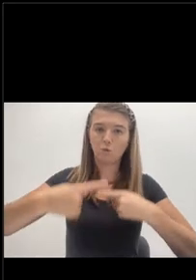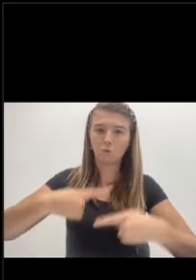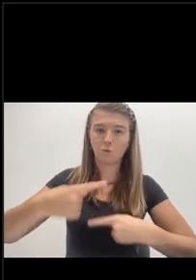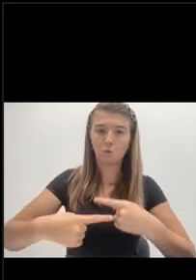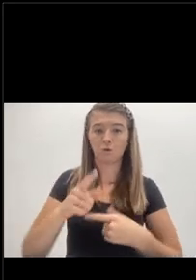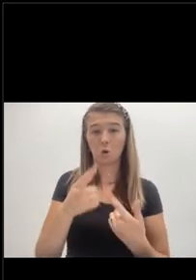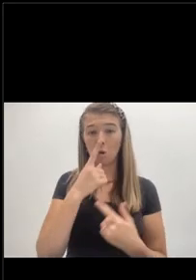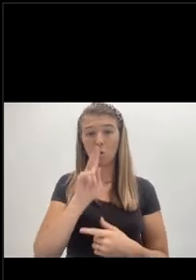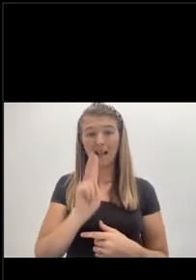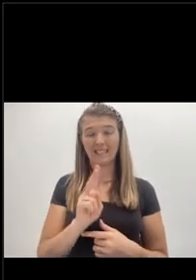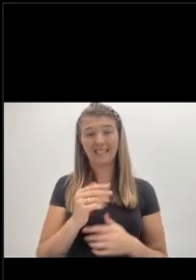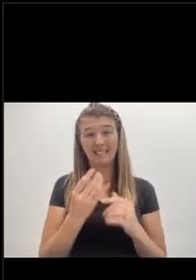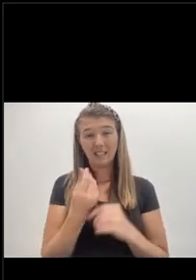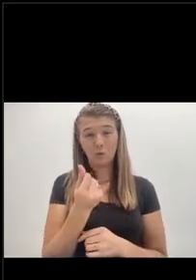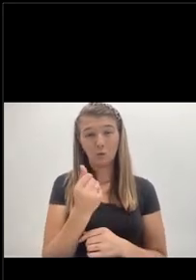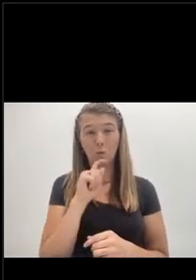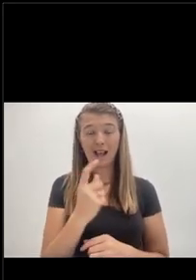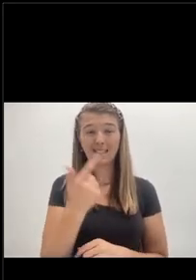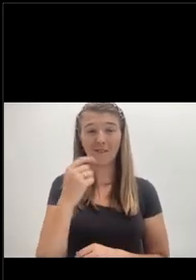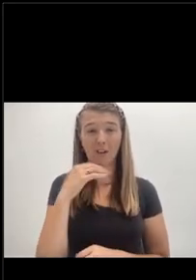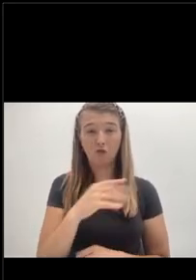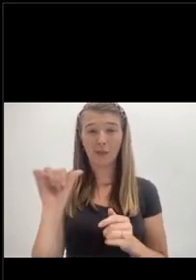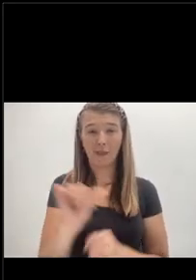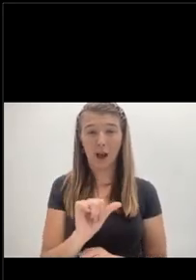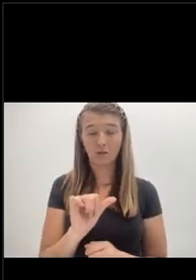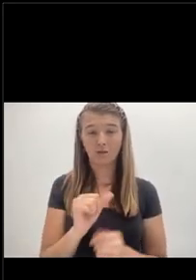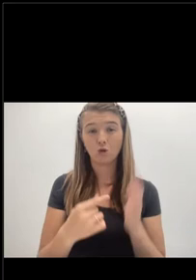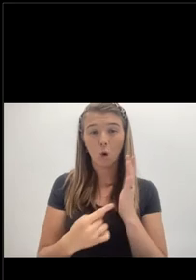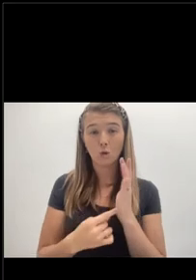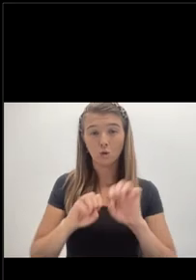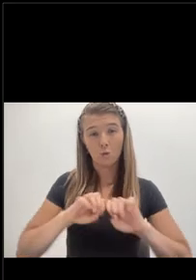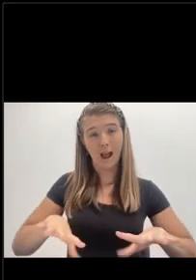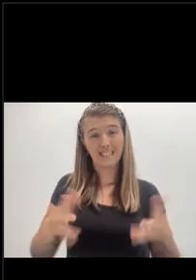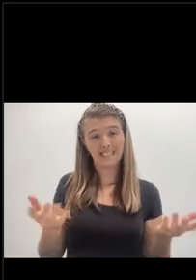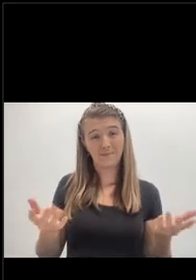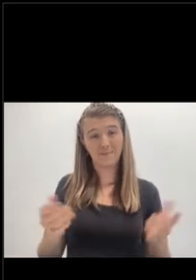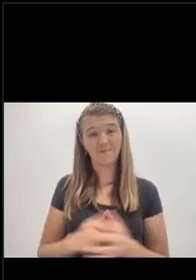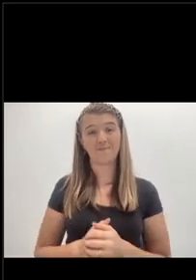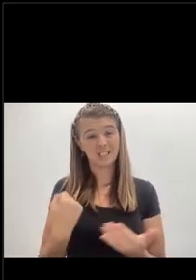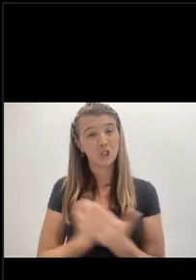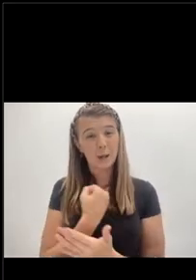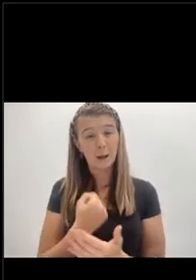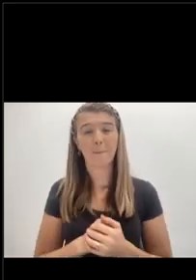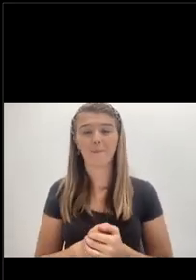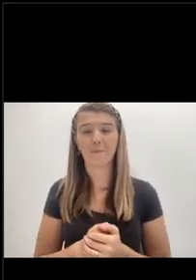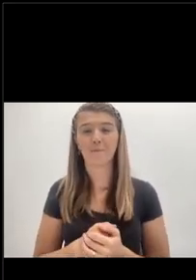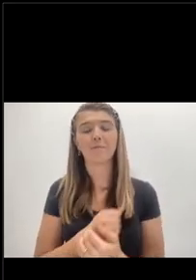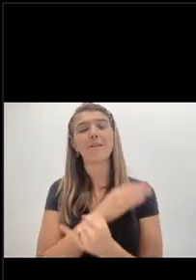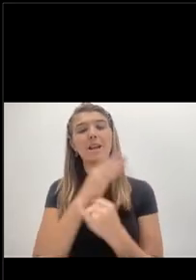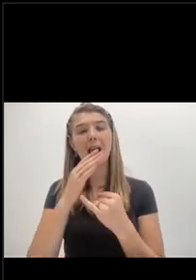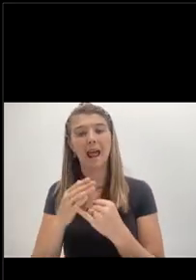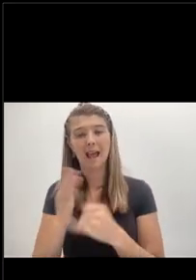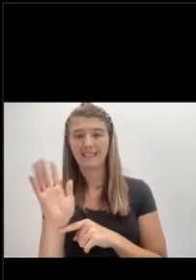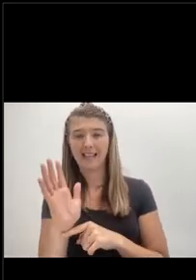and that's a shame. And then this last slide really is to look at the future of recycling. This is from BPF's